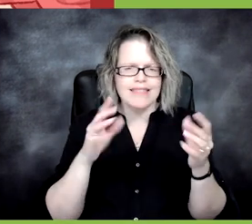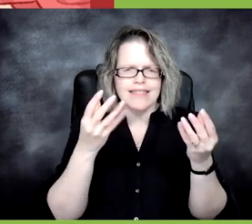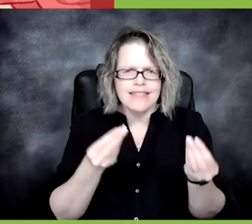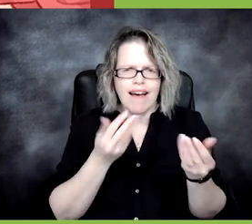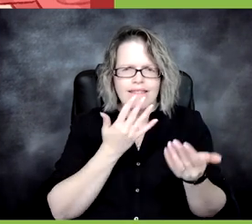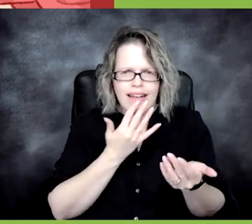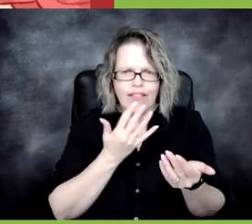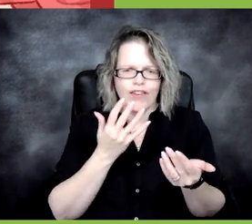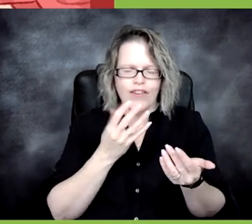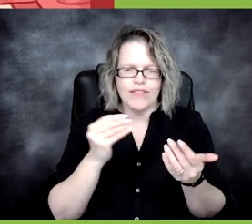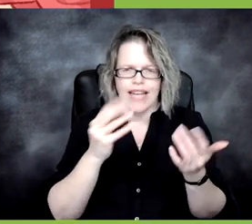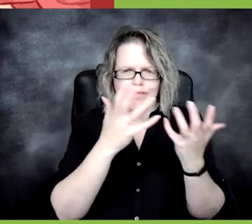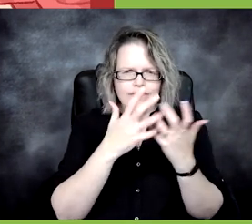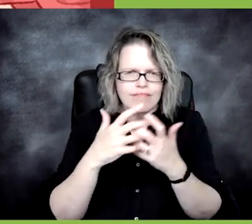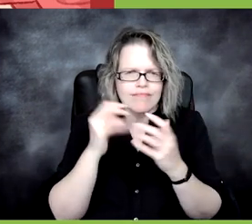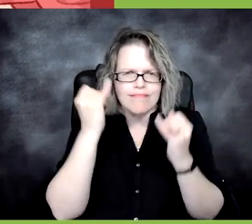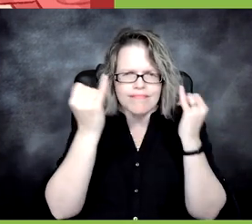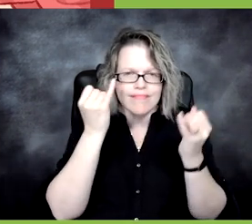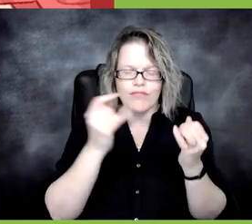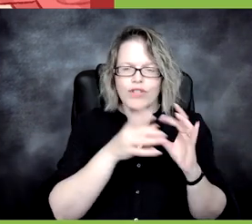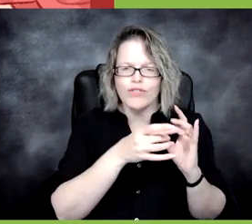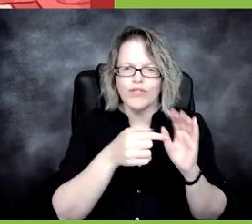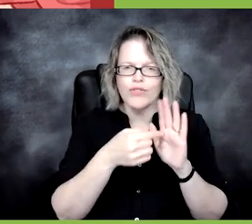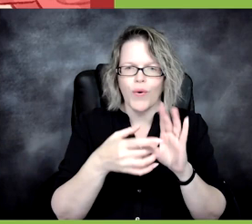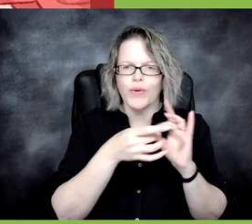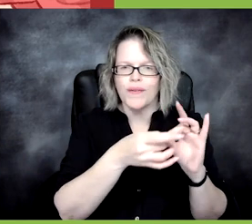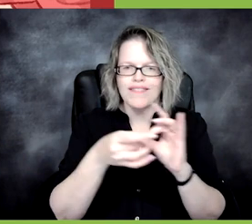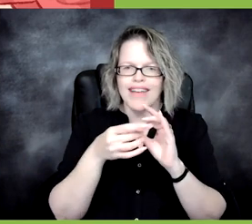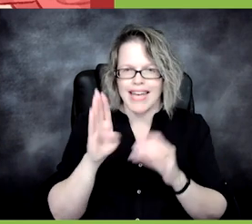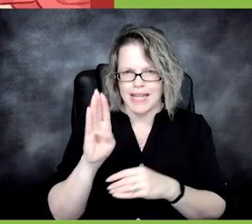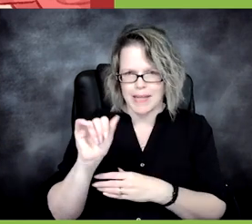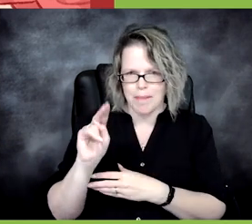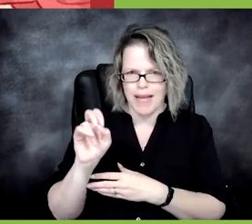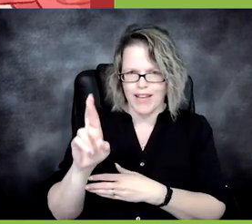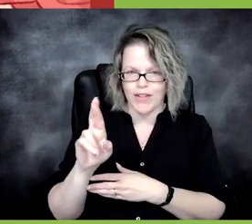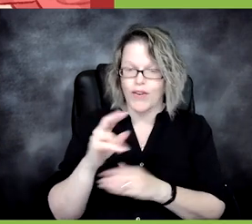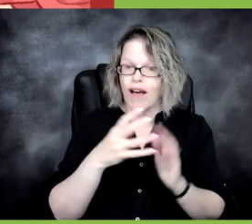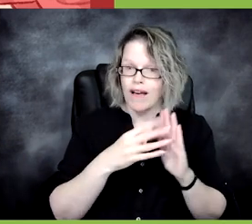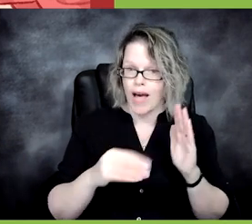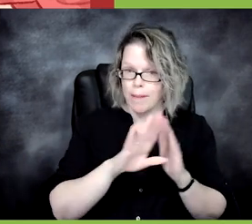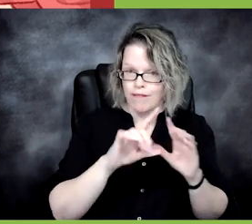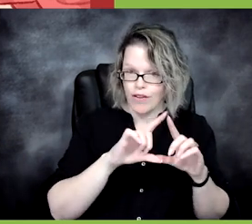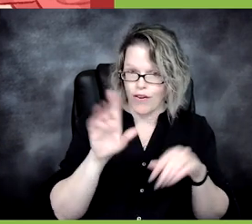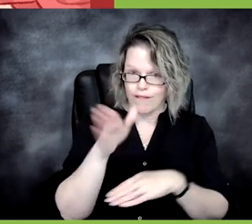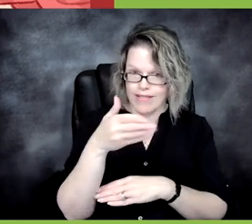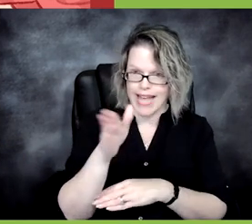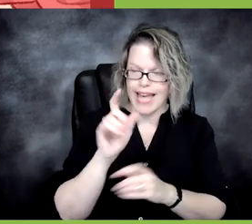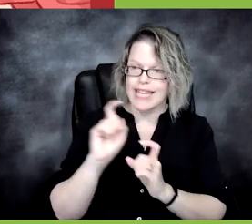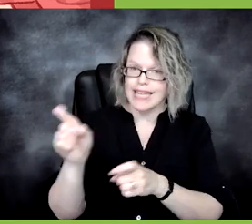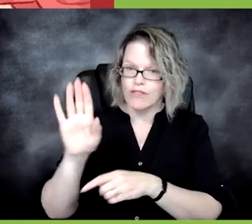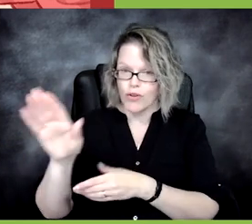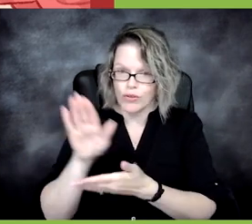and delightful imagery worked together to create a unified banner. A copy of her flag has been sent to Rebecca's school, and another one will be up